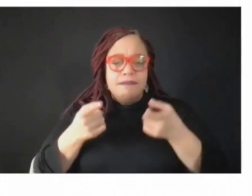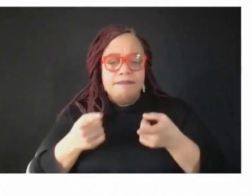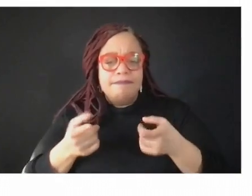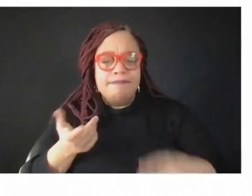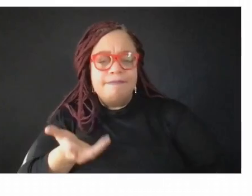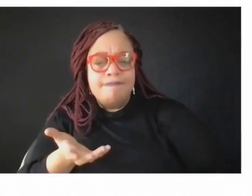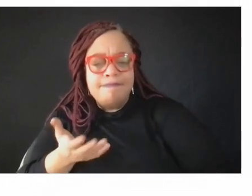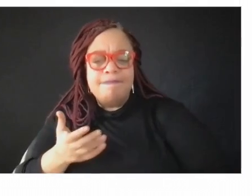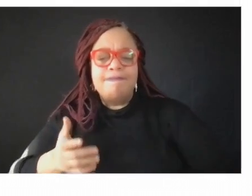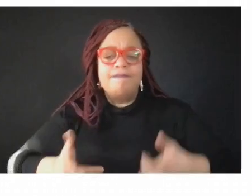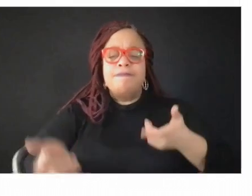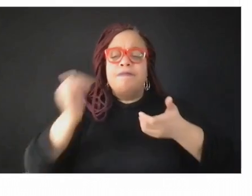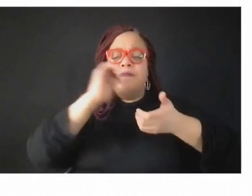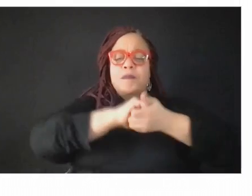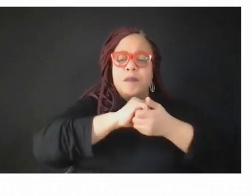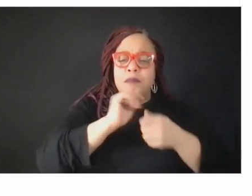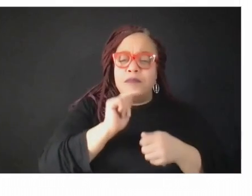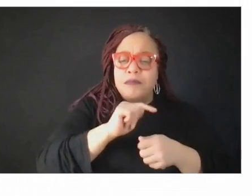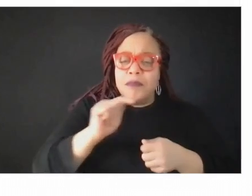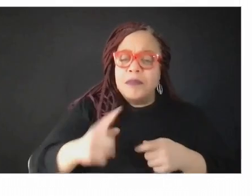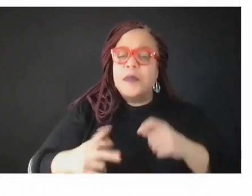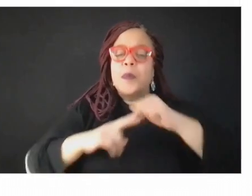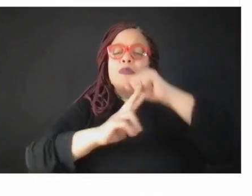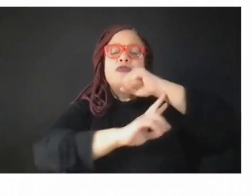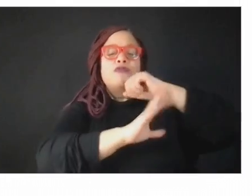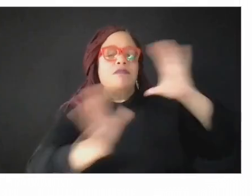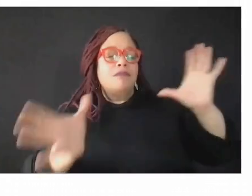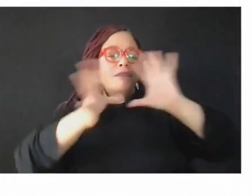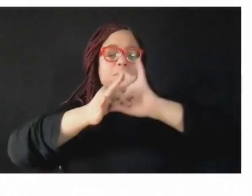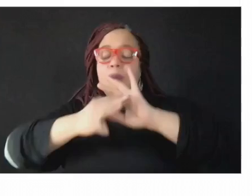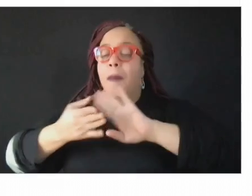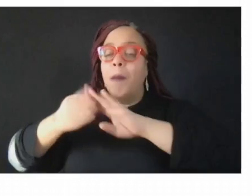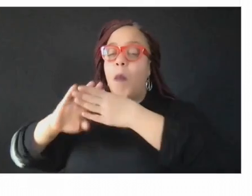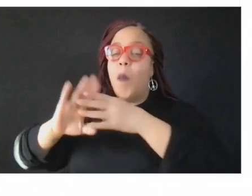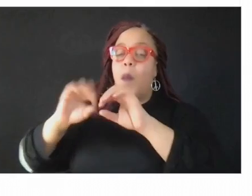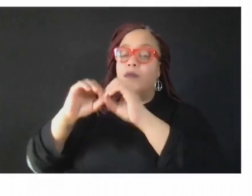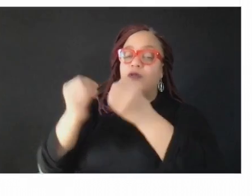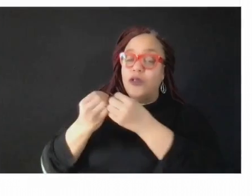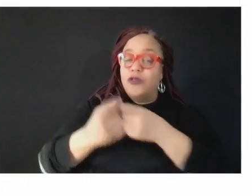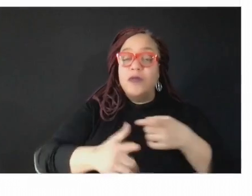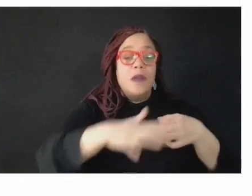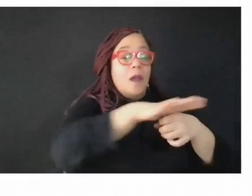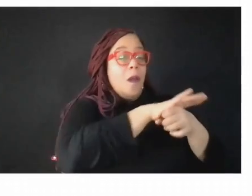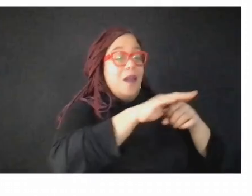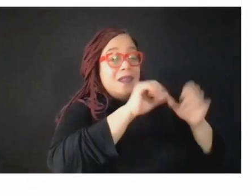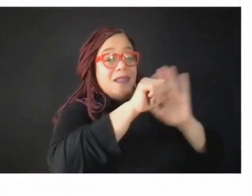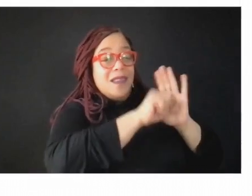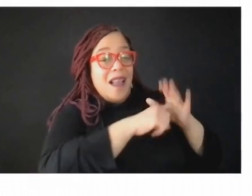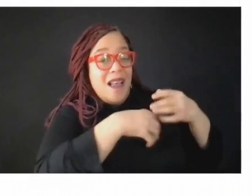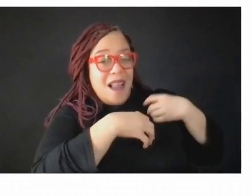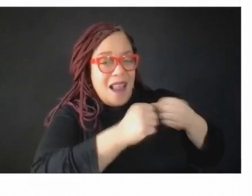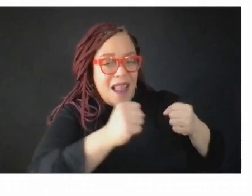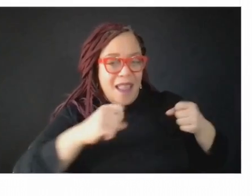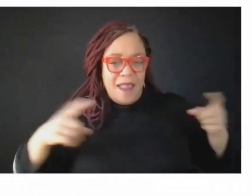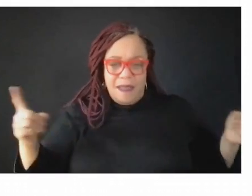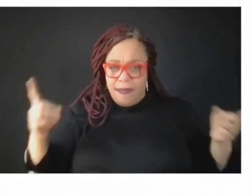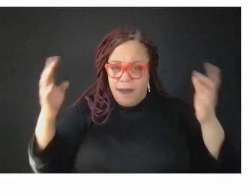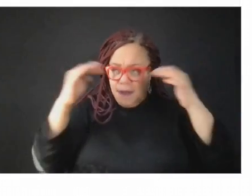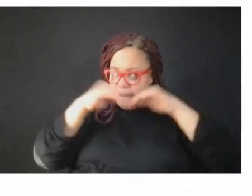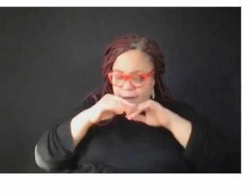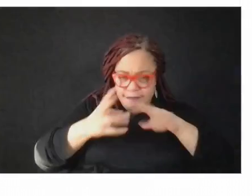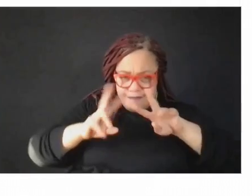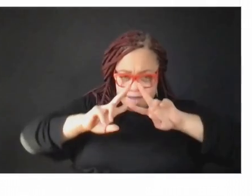organizations and local and state health departments digging in deep to work together during this